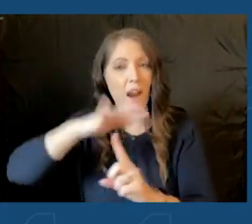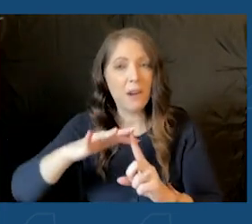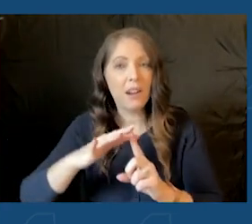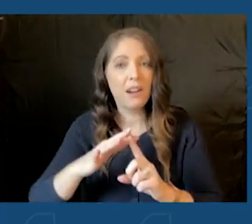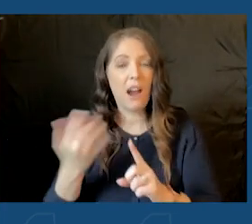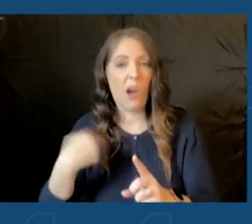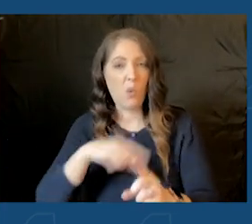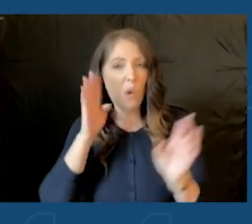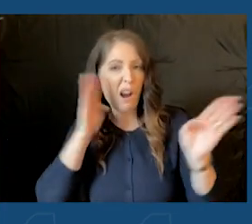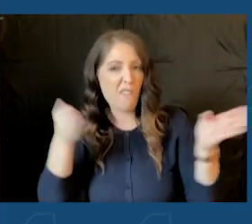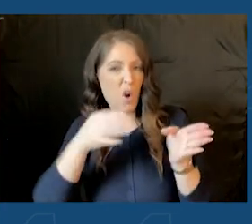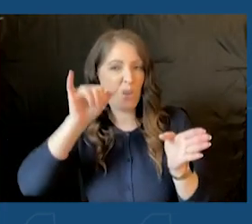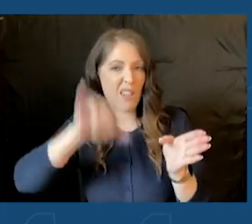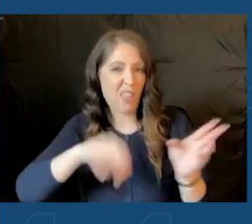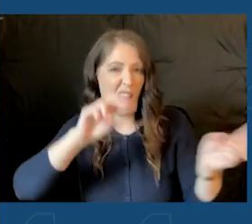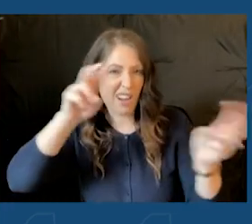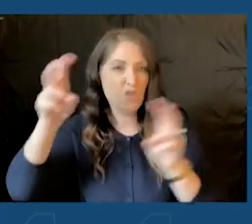else?